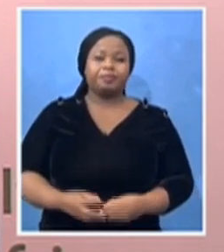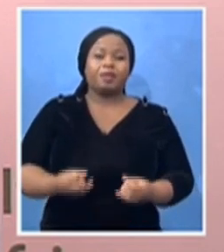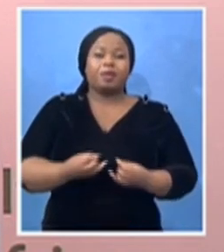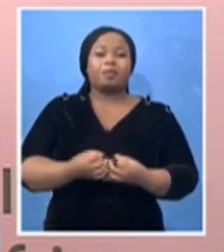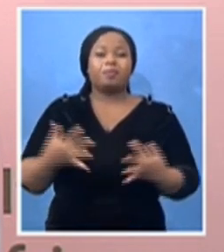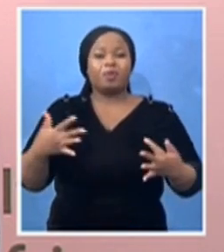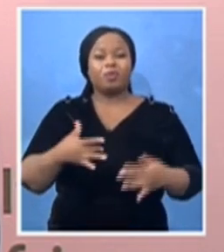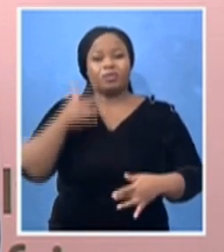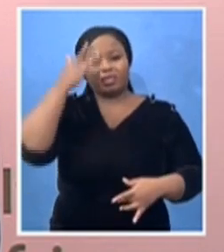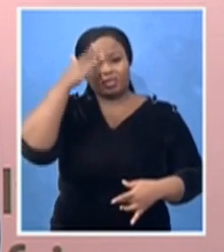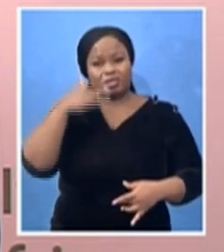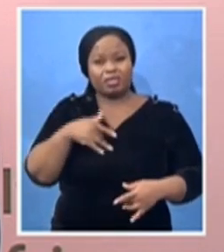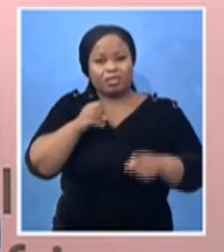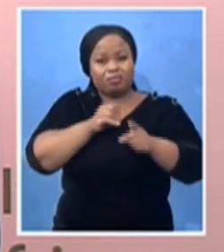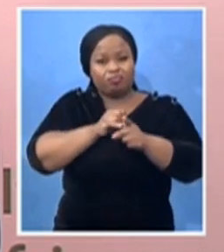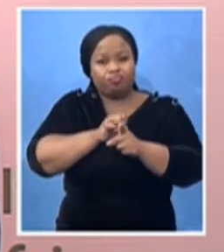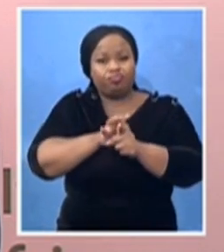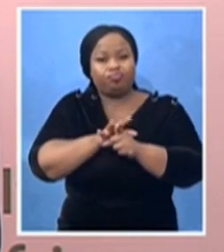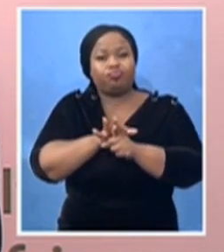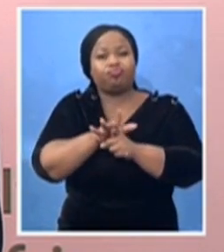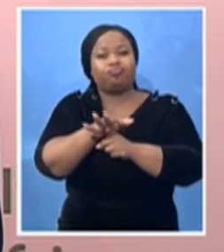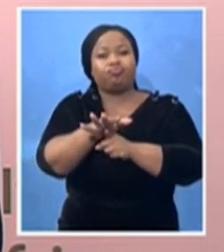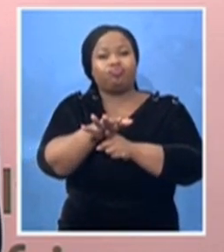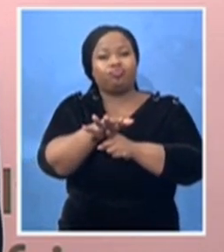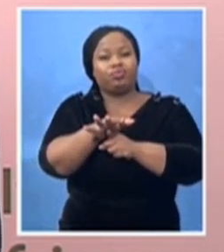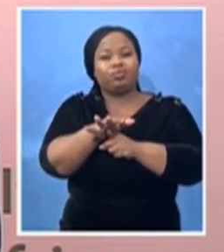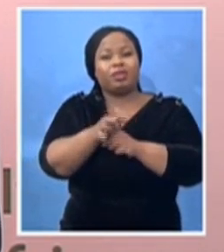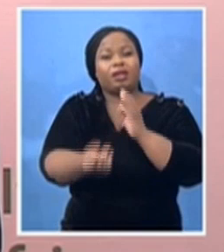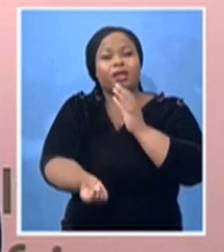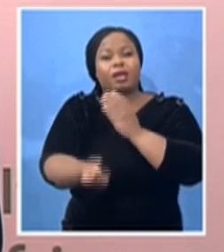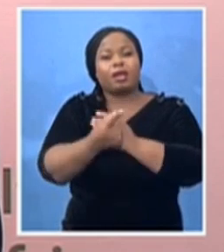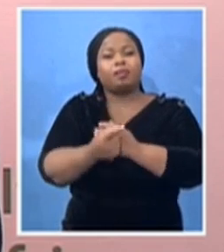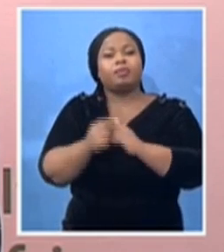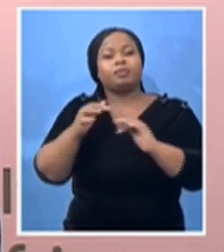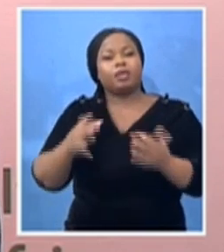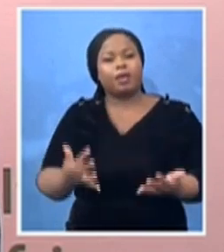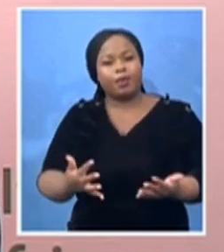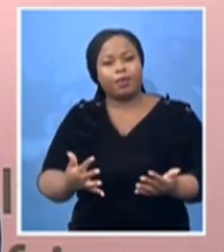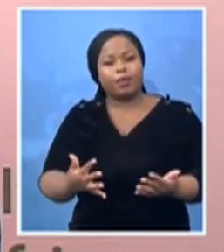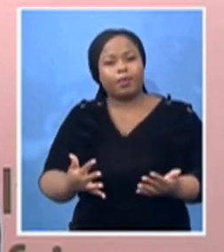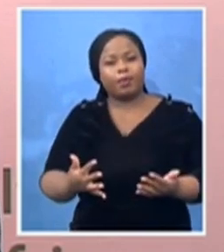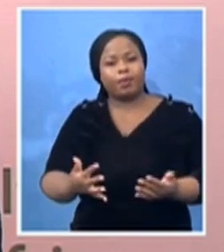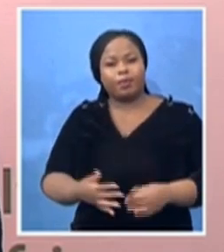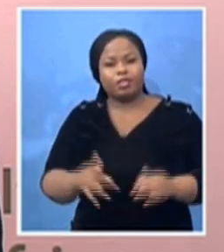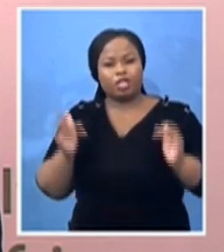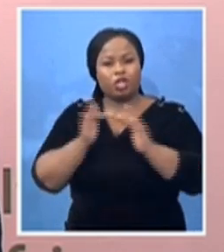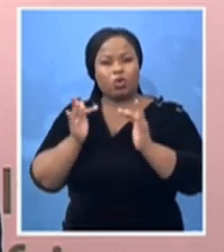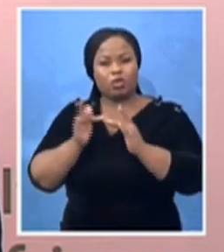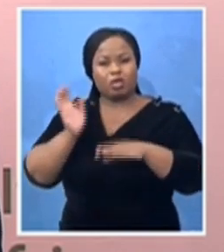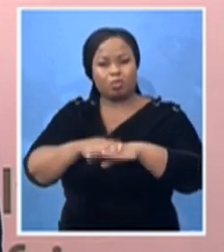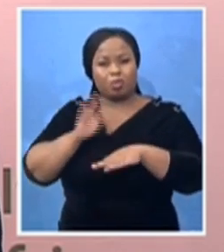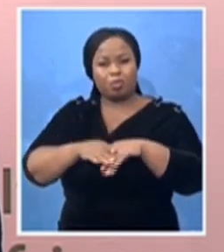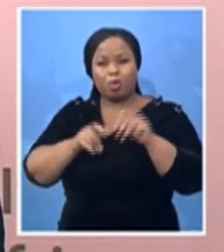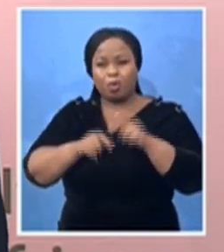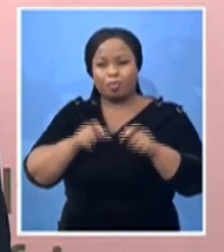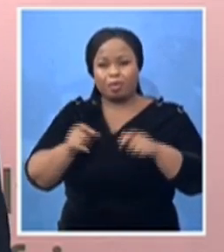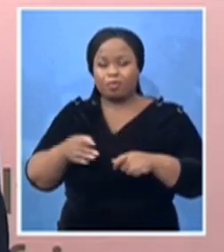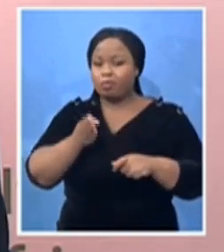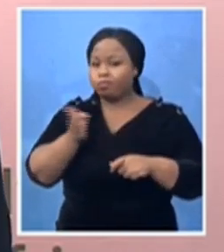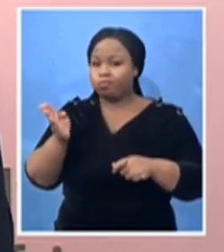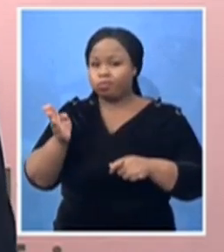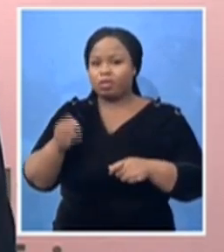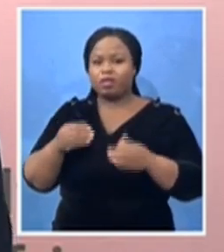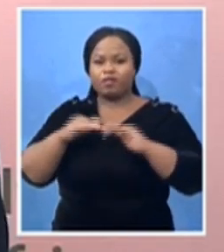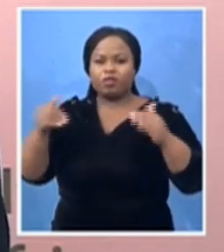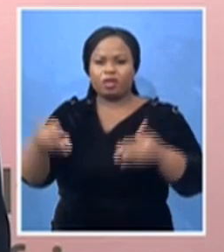common point contact that has been identified has been the funerals. Now, we did